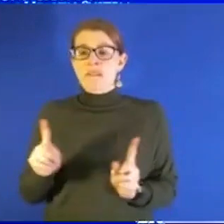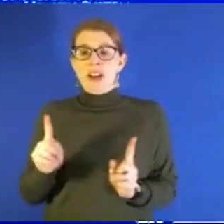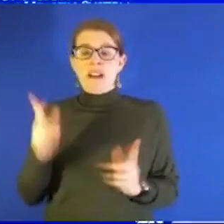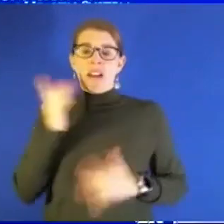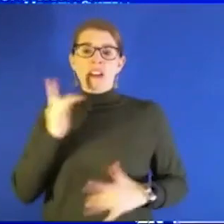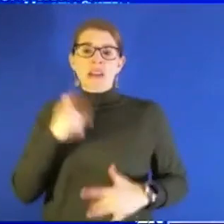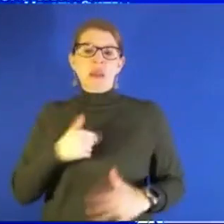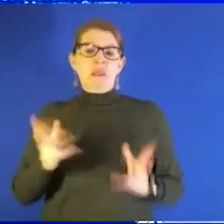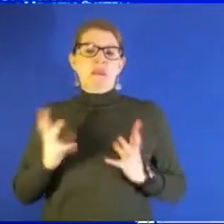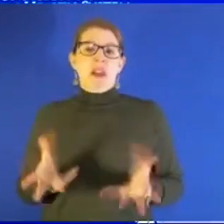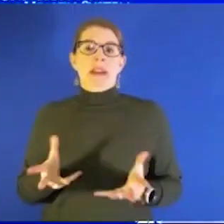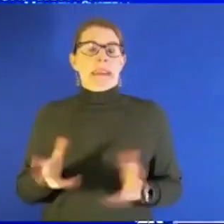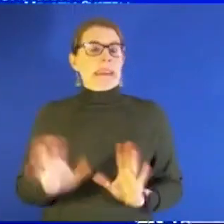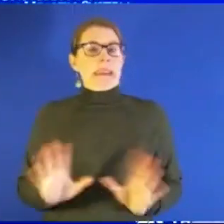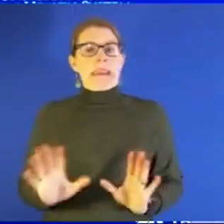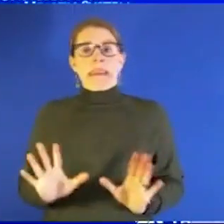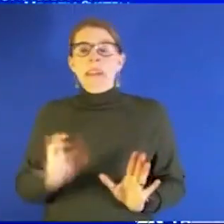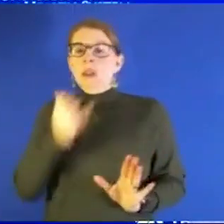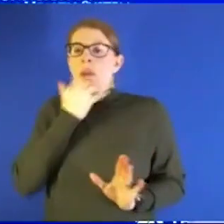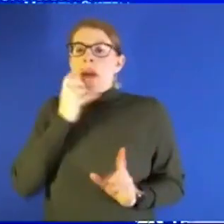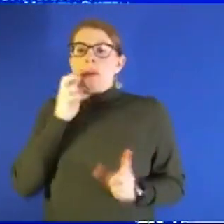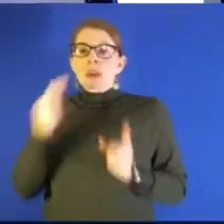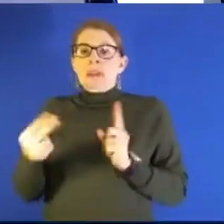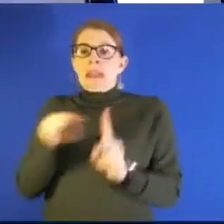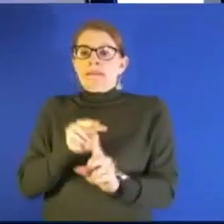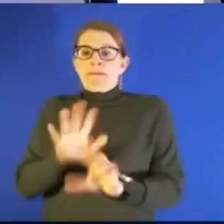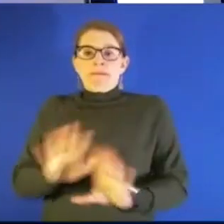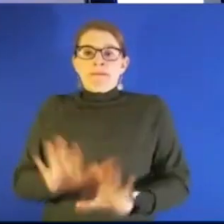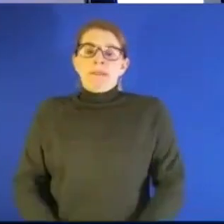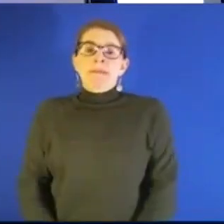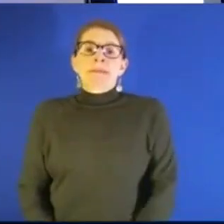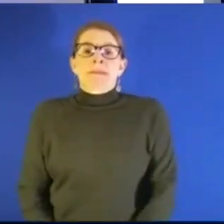is the wrong way to go about it as well. Yep.